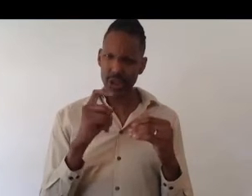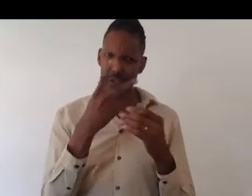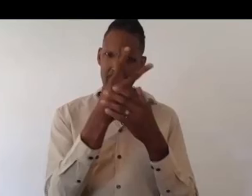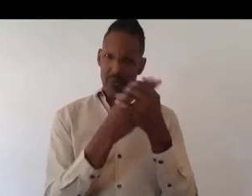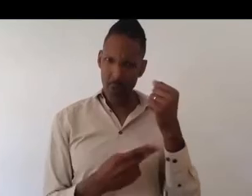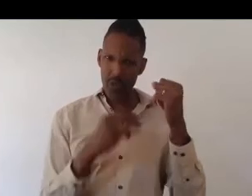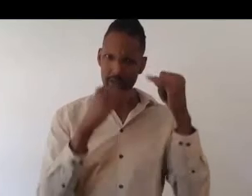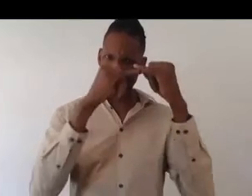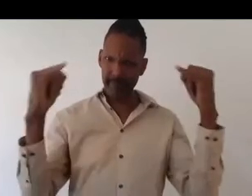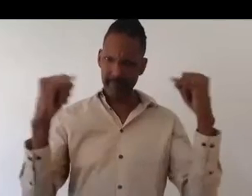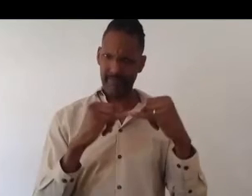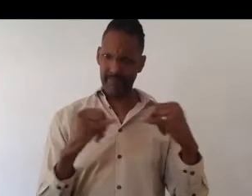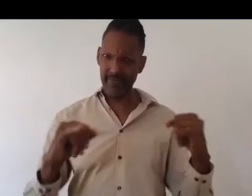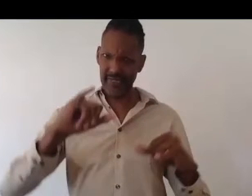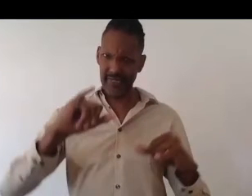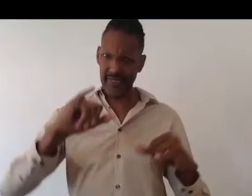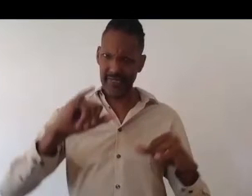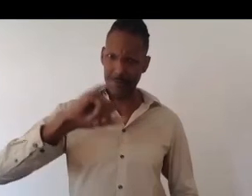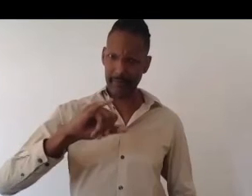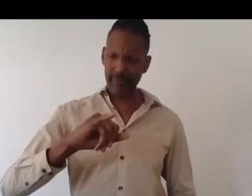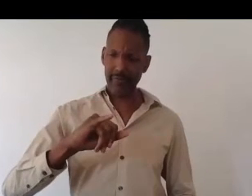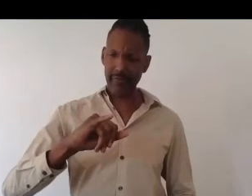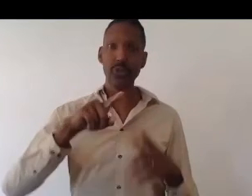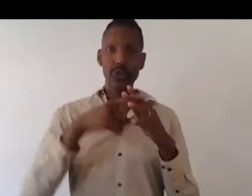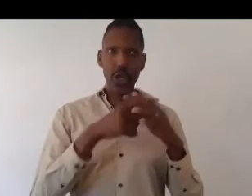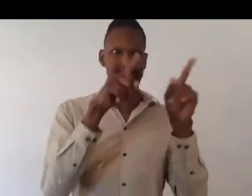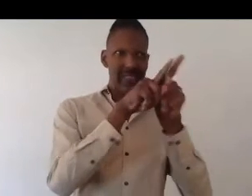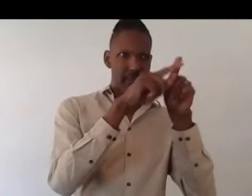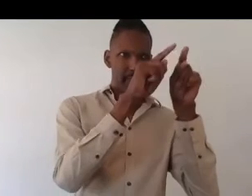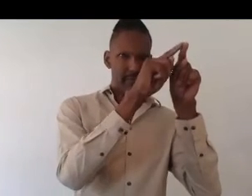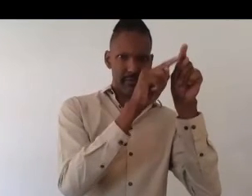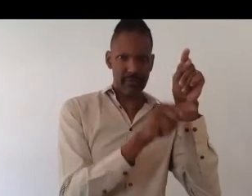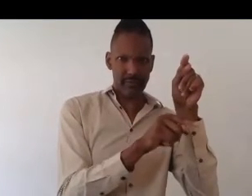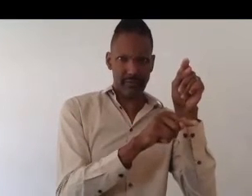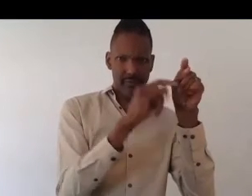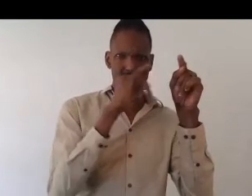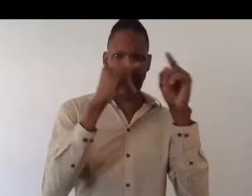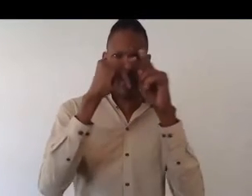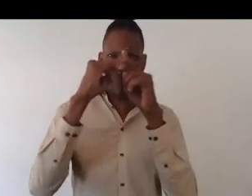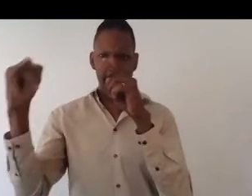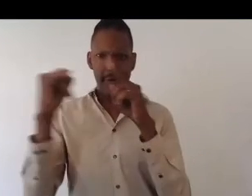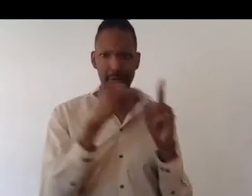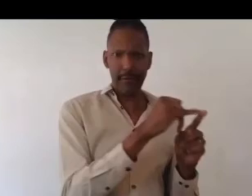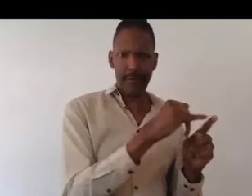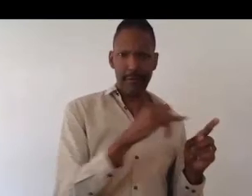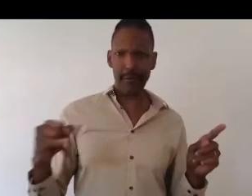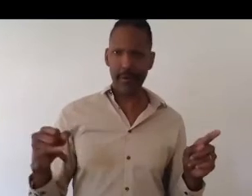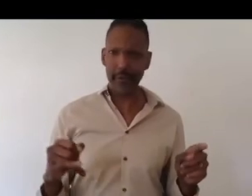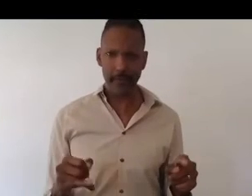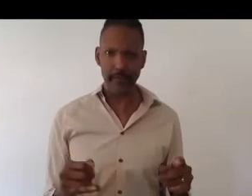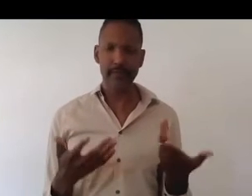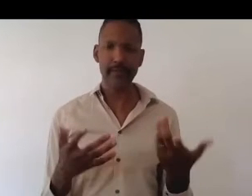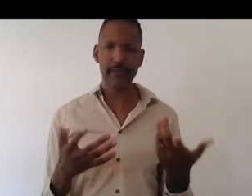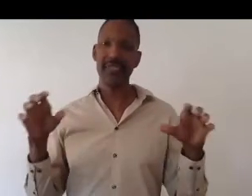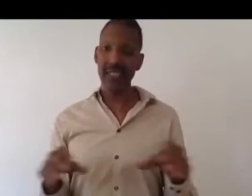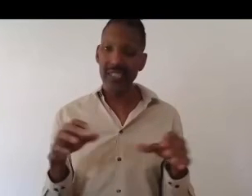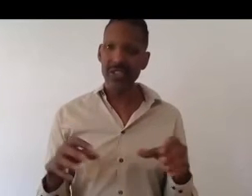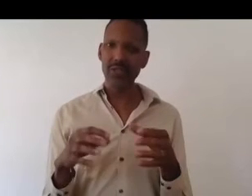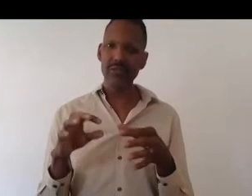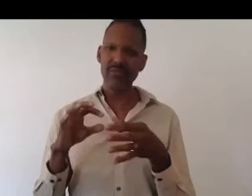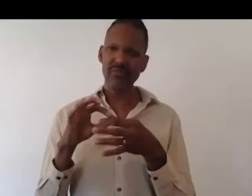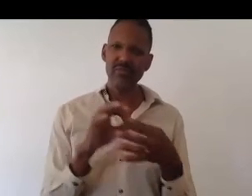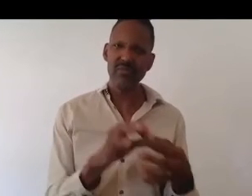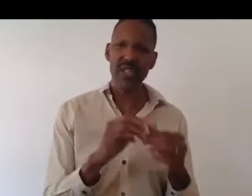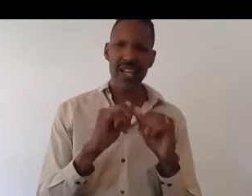side. And it's not fair if the two objects aren't straight or if they're not lined up at one end. So that's a practice.